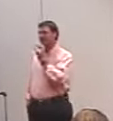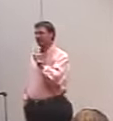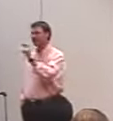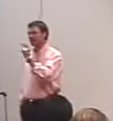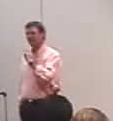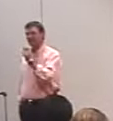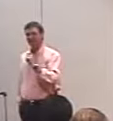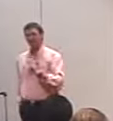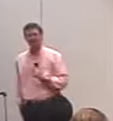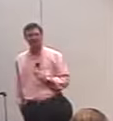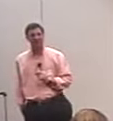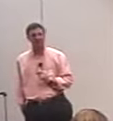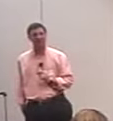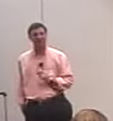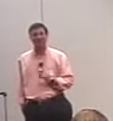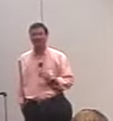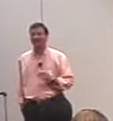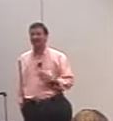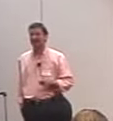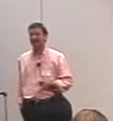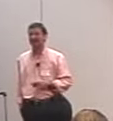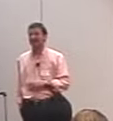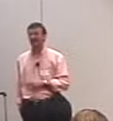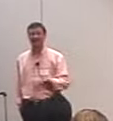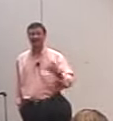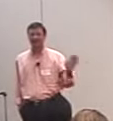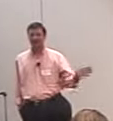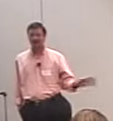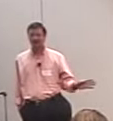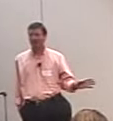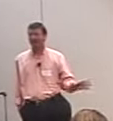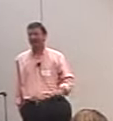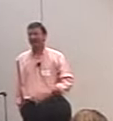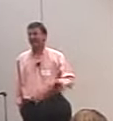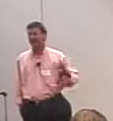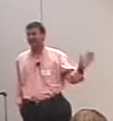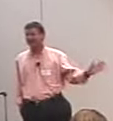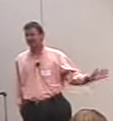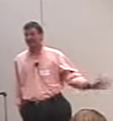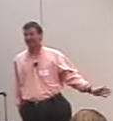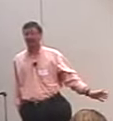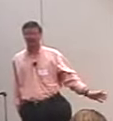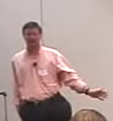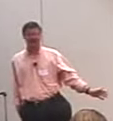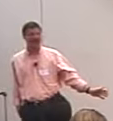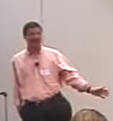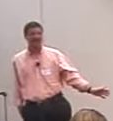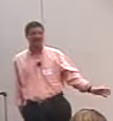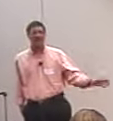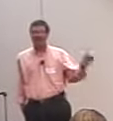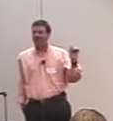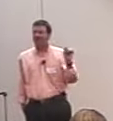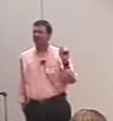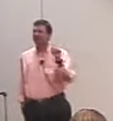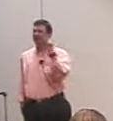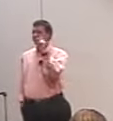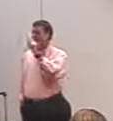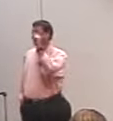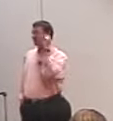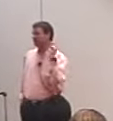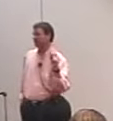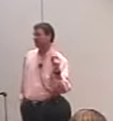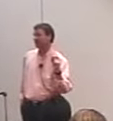you start yelling at that person in the group is they're thinking, well, this is the last time I ask anybody else for help. I can ignore this kid forever and give him Fs. I feel like we've